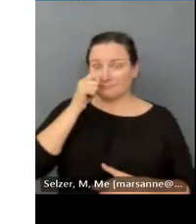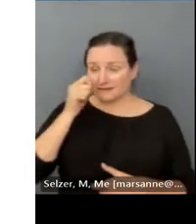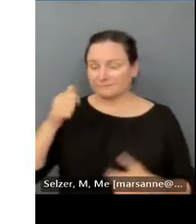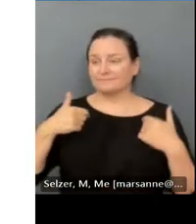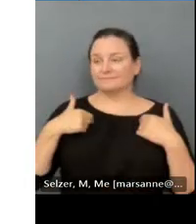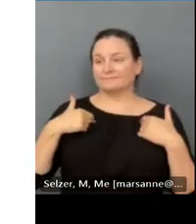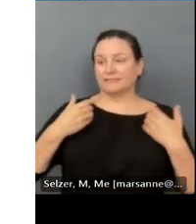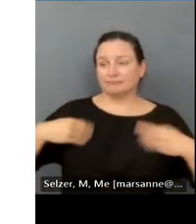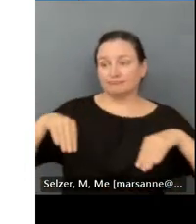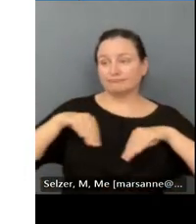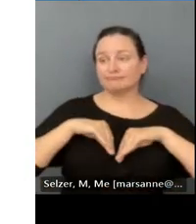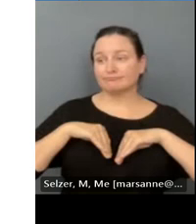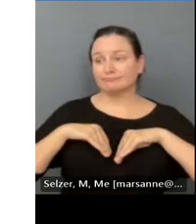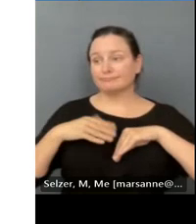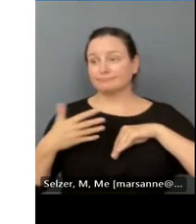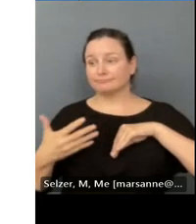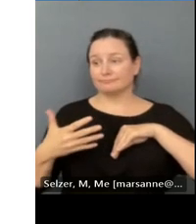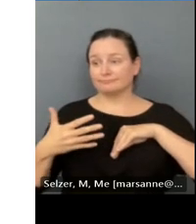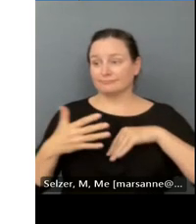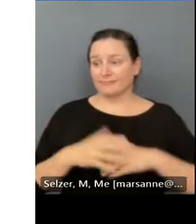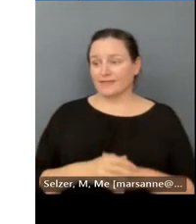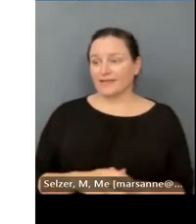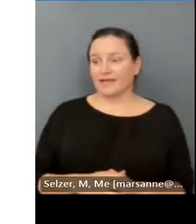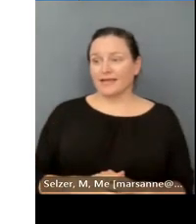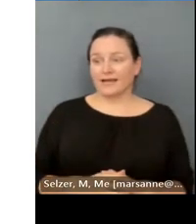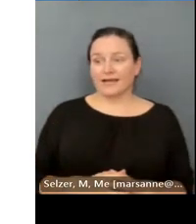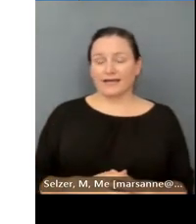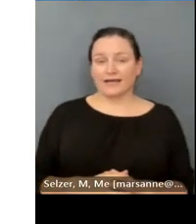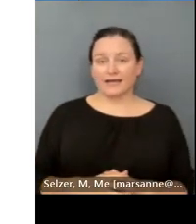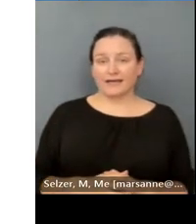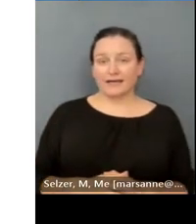But, and then,